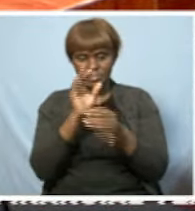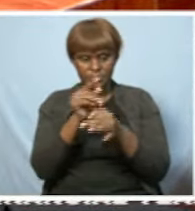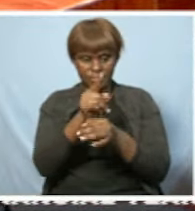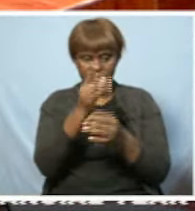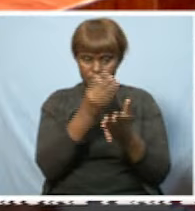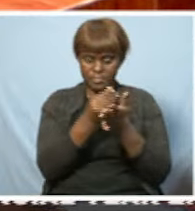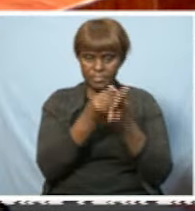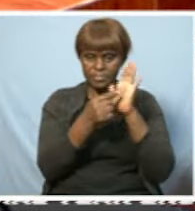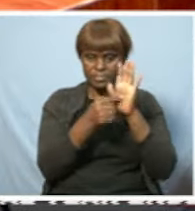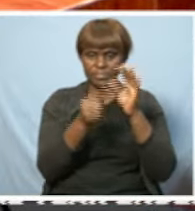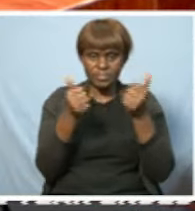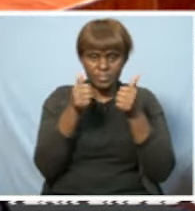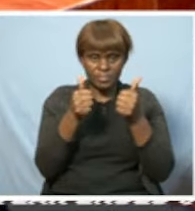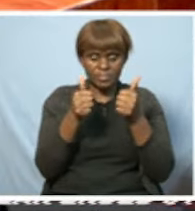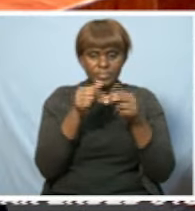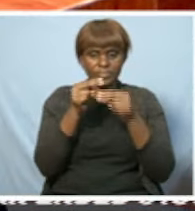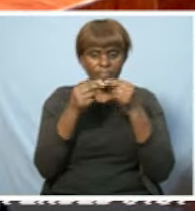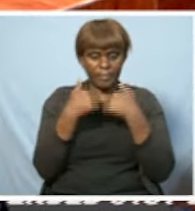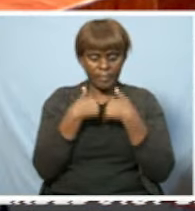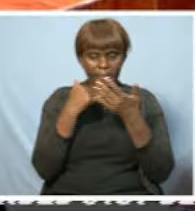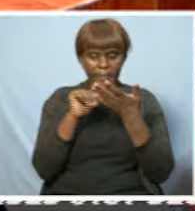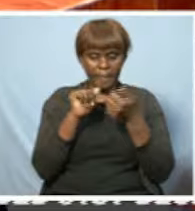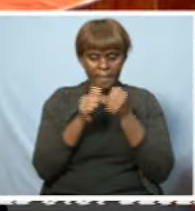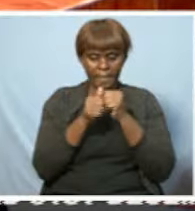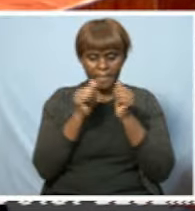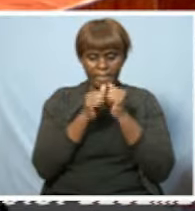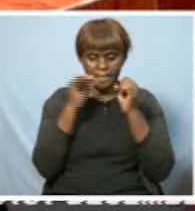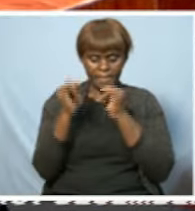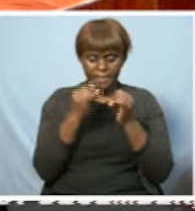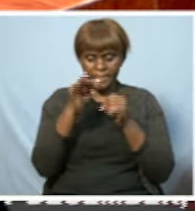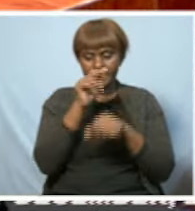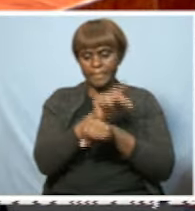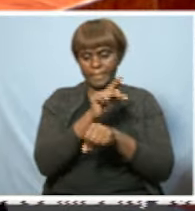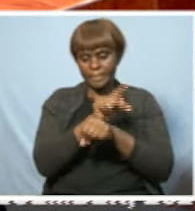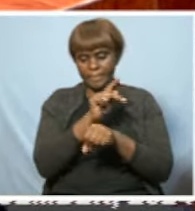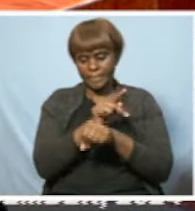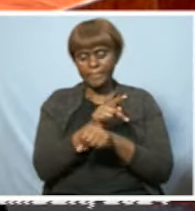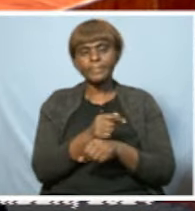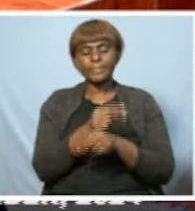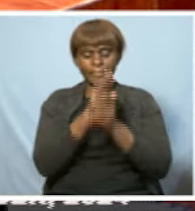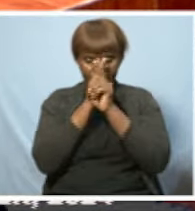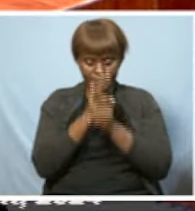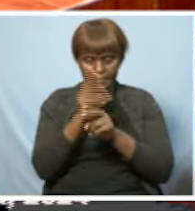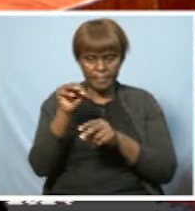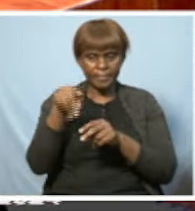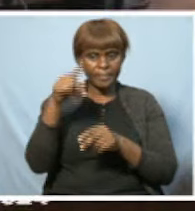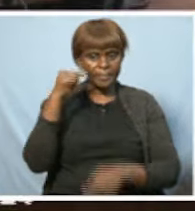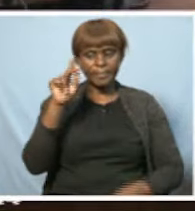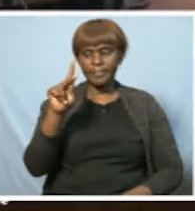captured properly, then it affects the implementation of projects. The Honorable MP for Kaumbwe.